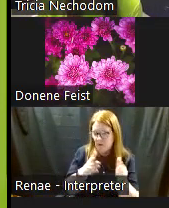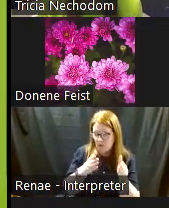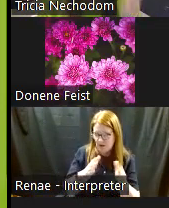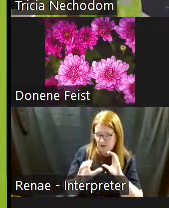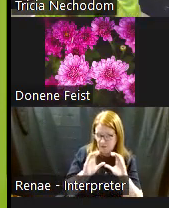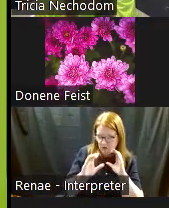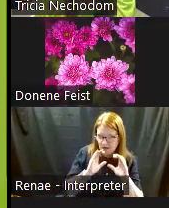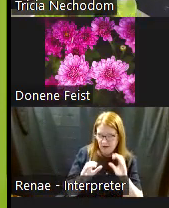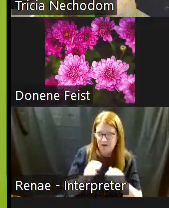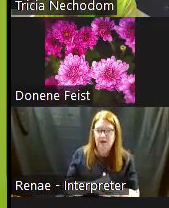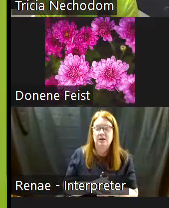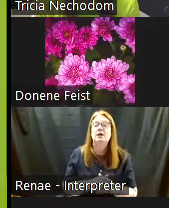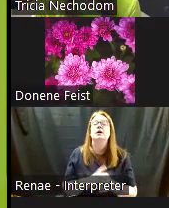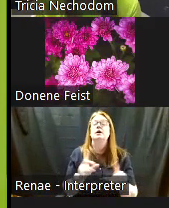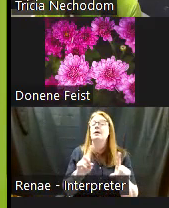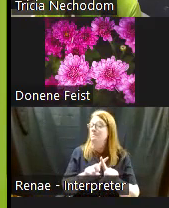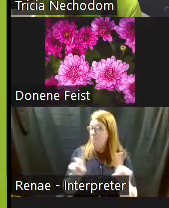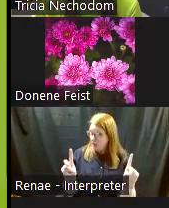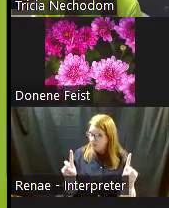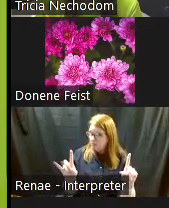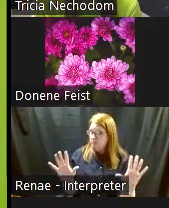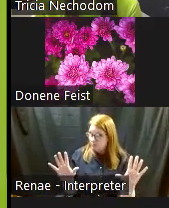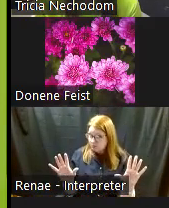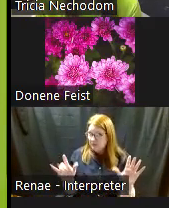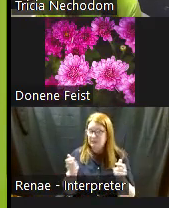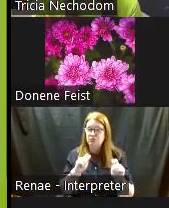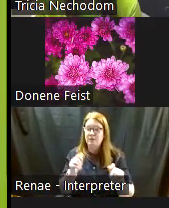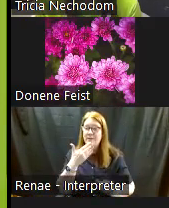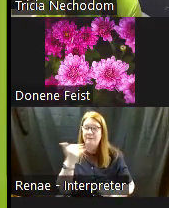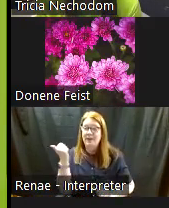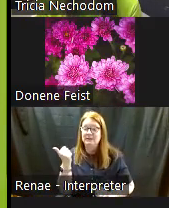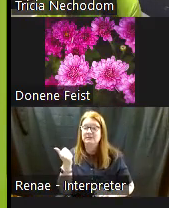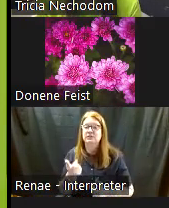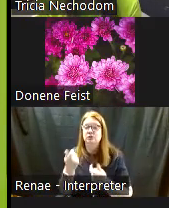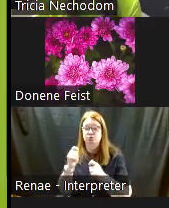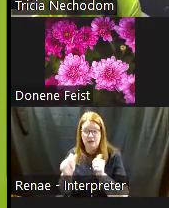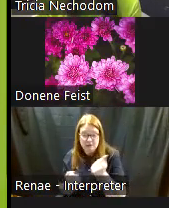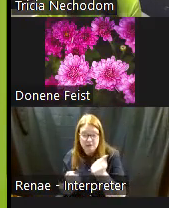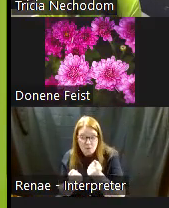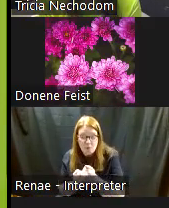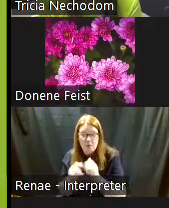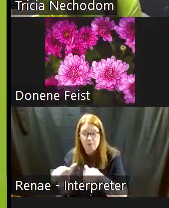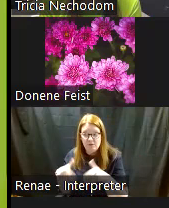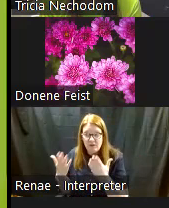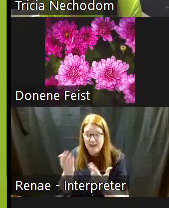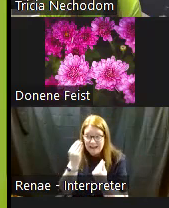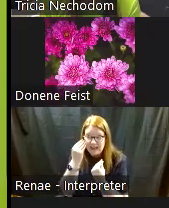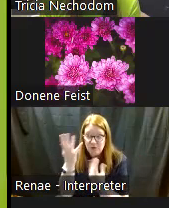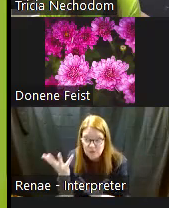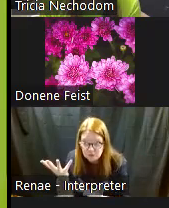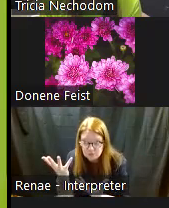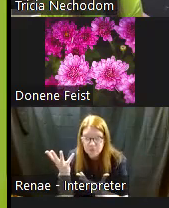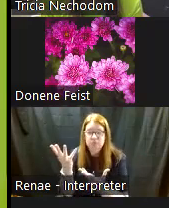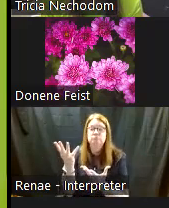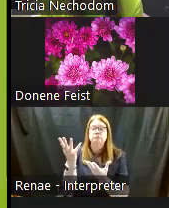communication. That being said, I do my absolute best to try to support and provide information